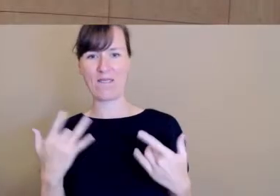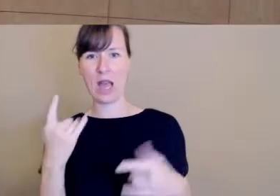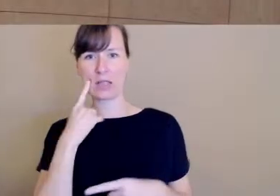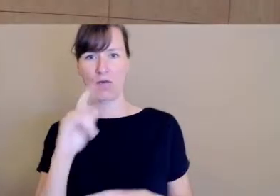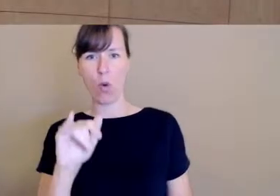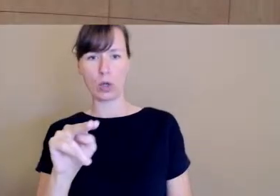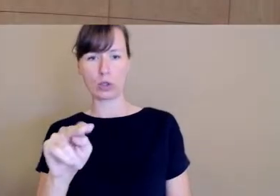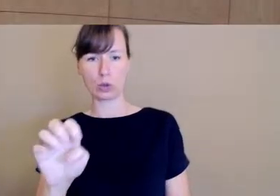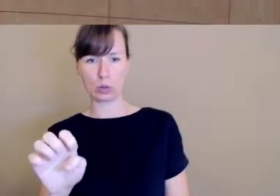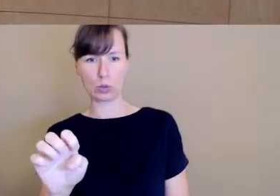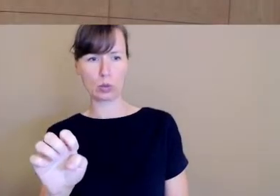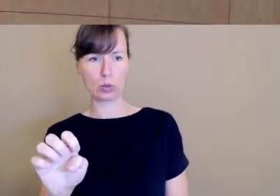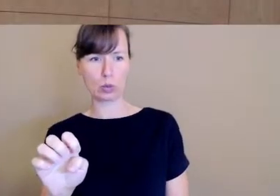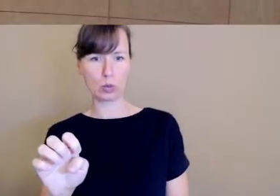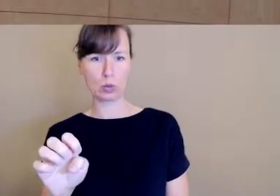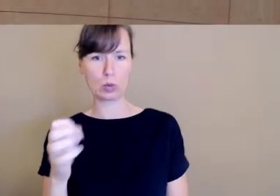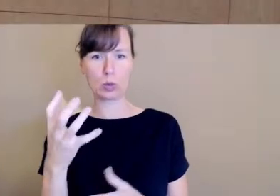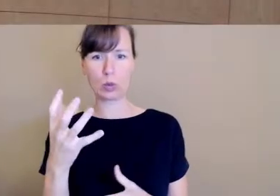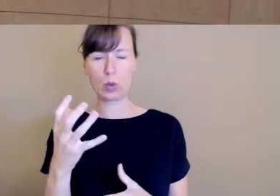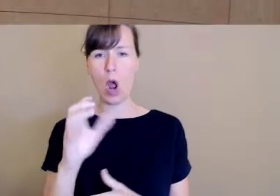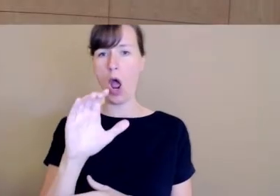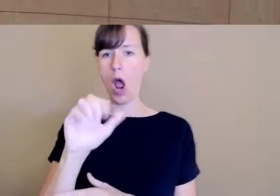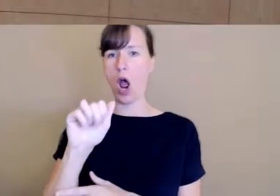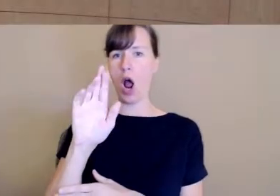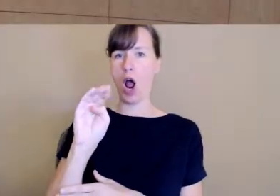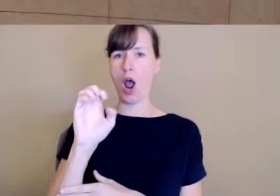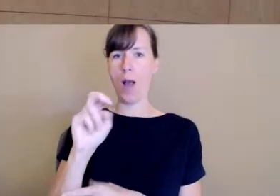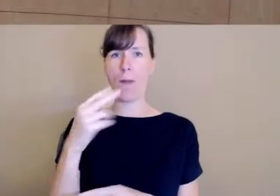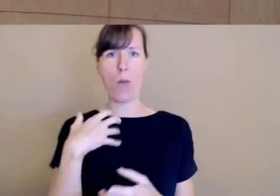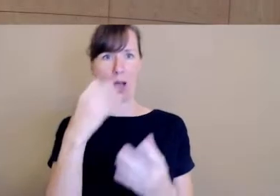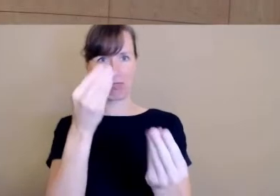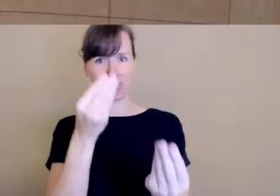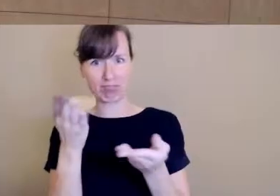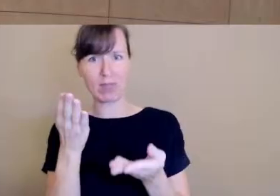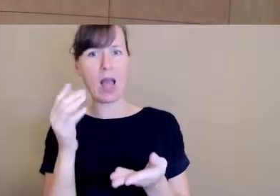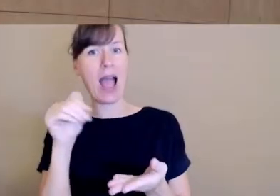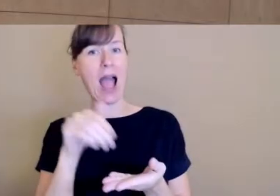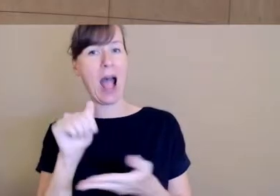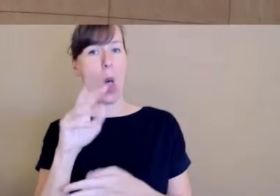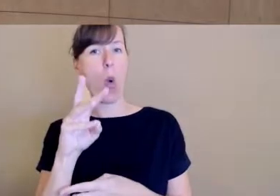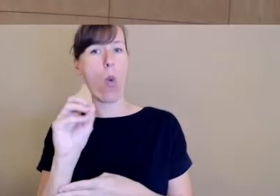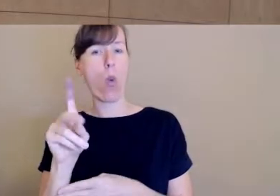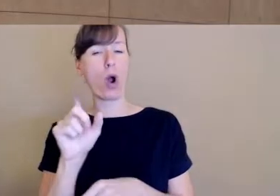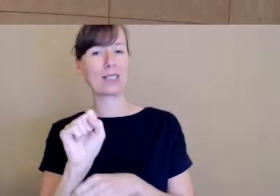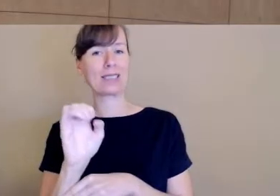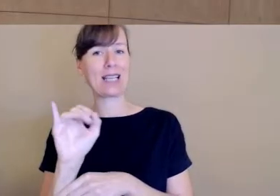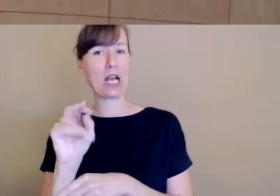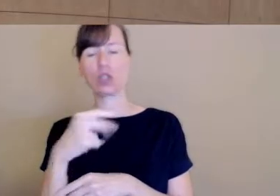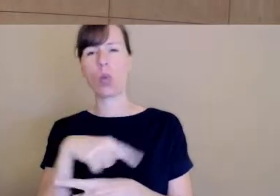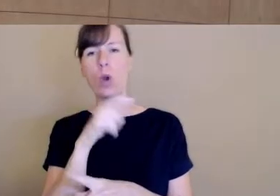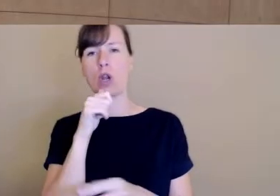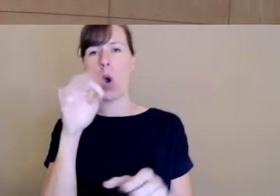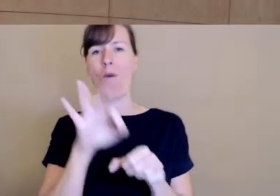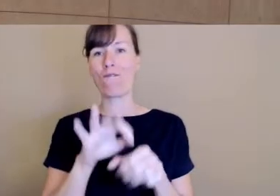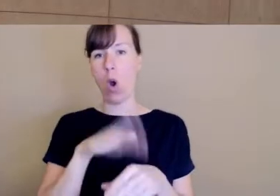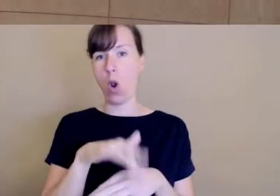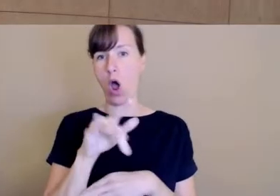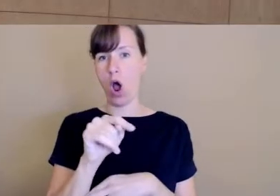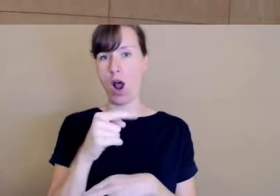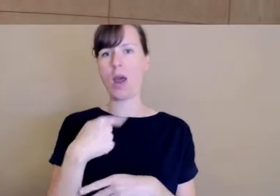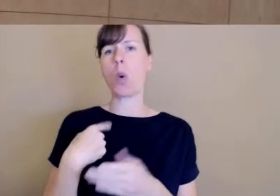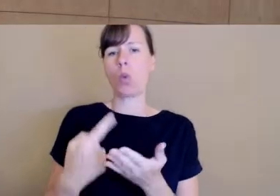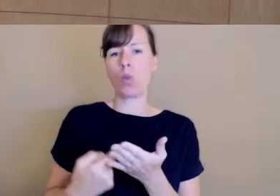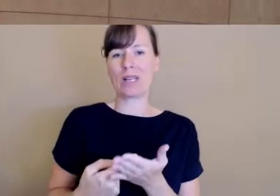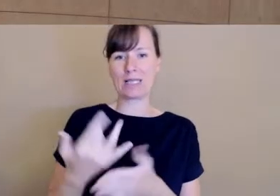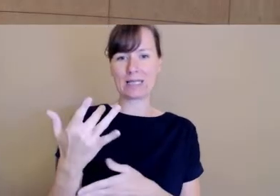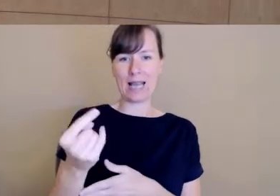Carmen, just so that you know, typically at the work session, we don't vote on it, we discuss it, and then it's at the town meeting that we would approve it either Correct.